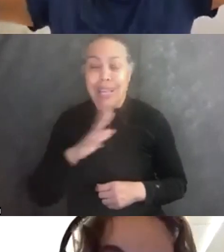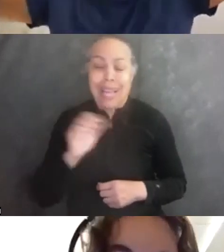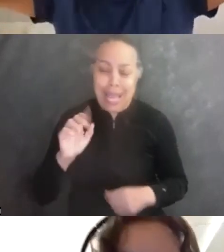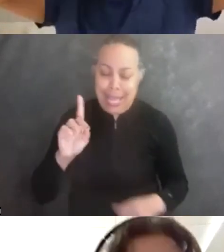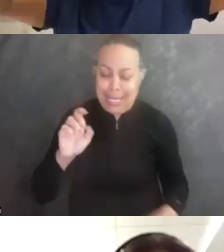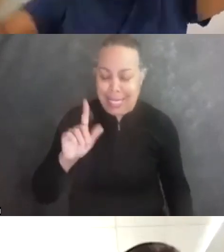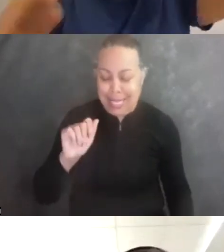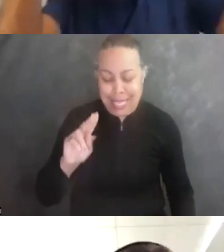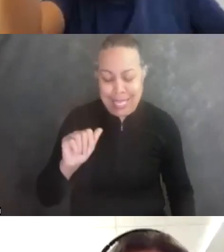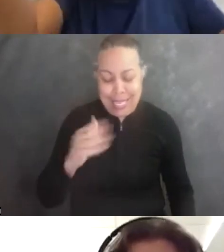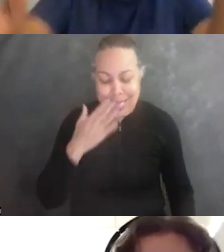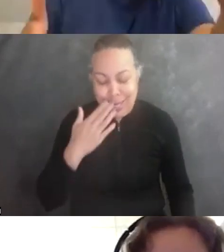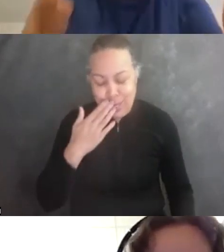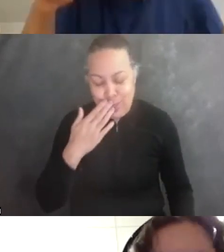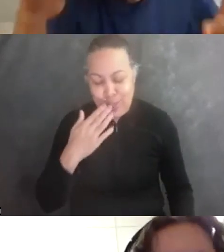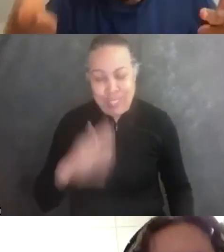Elena. Heller.